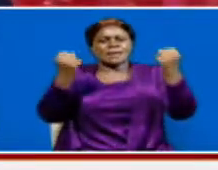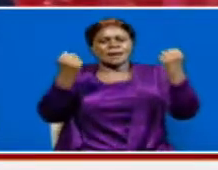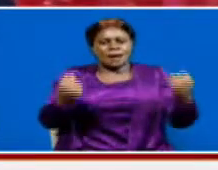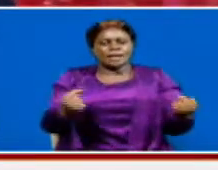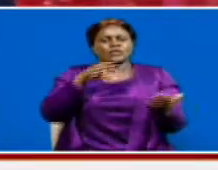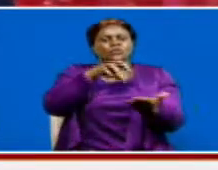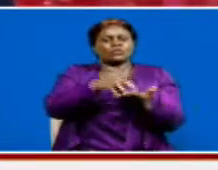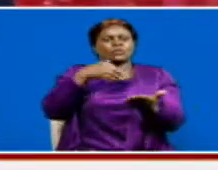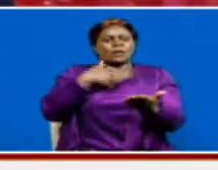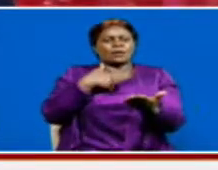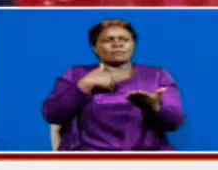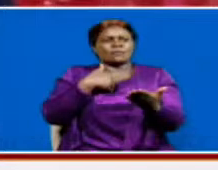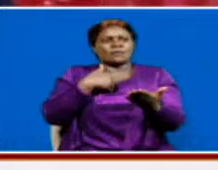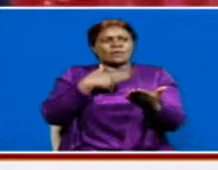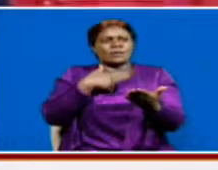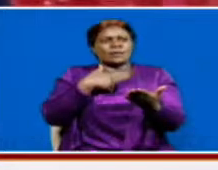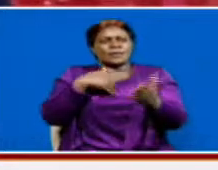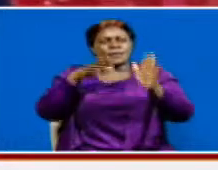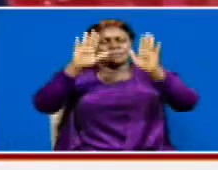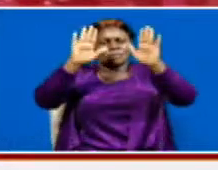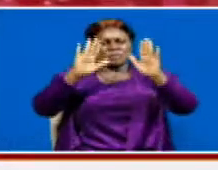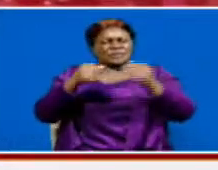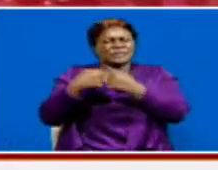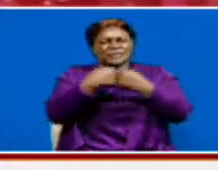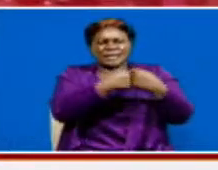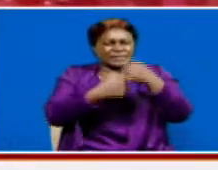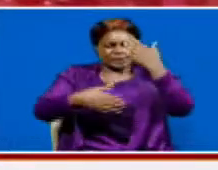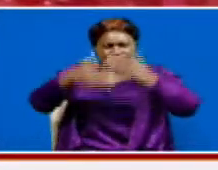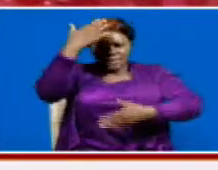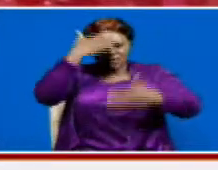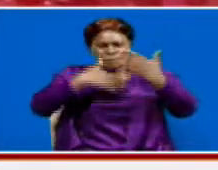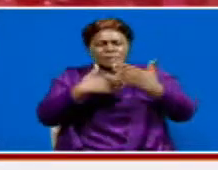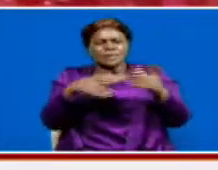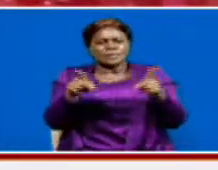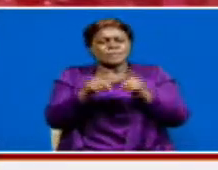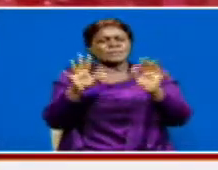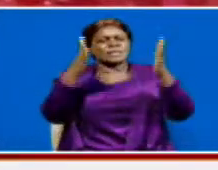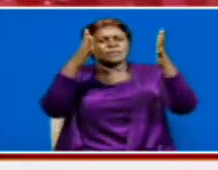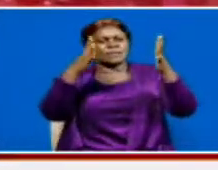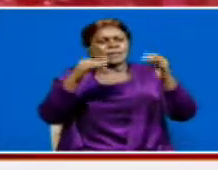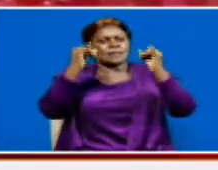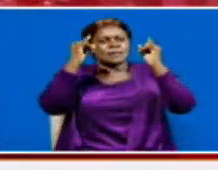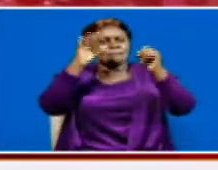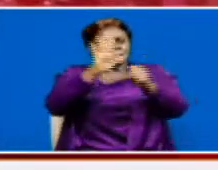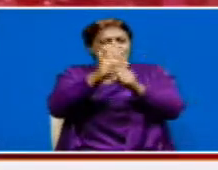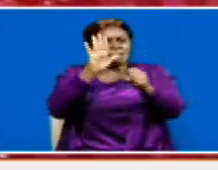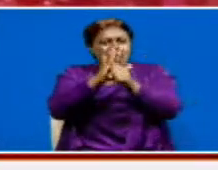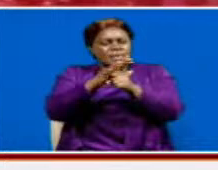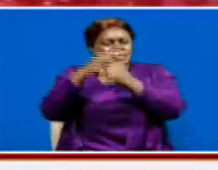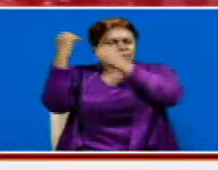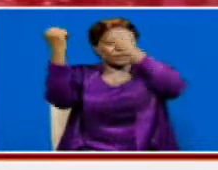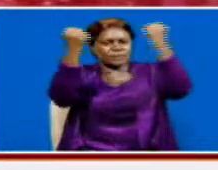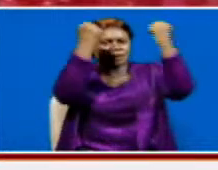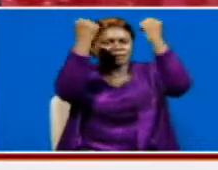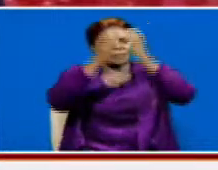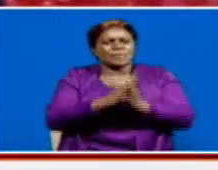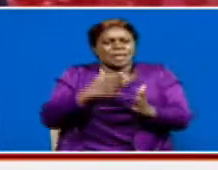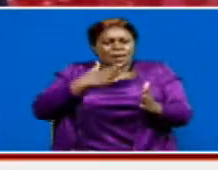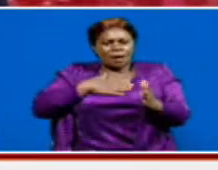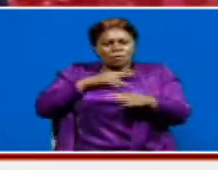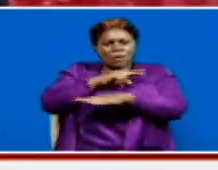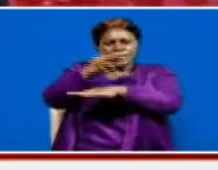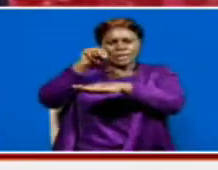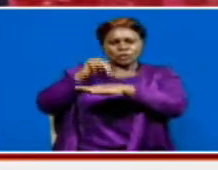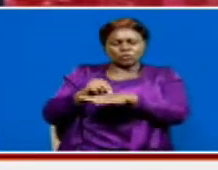difficulties, faced significant challenges, and celebrated numerous triumphs. Our